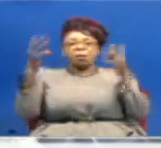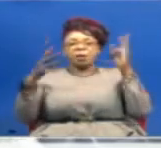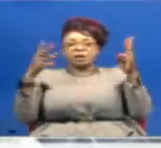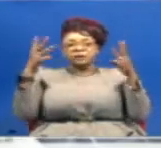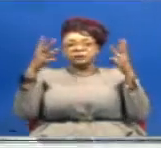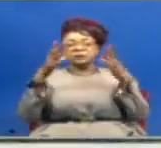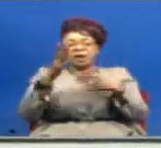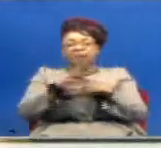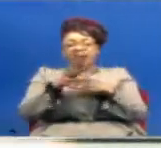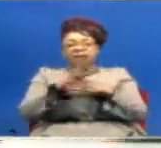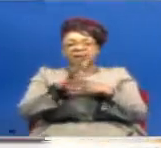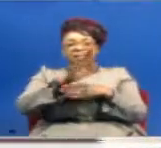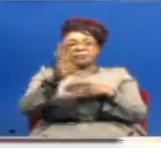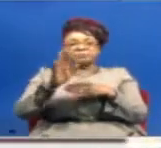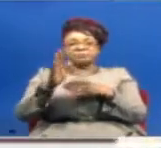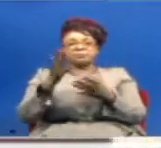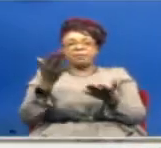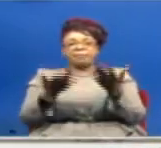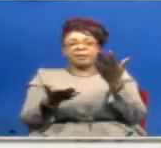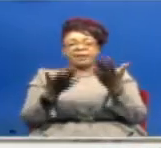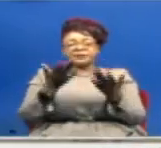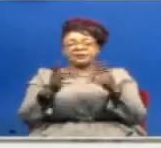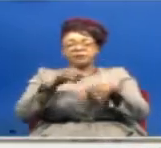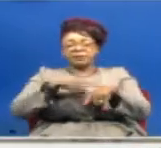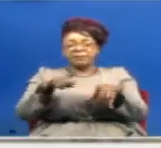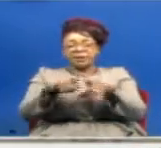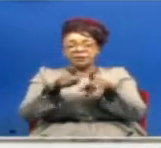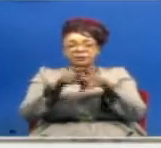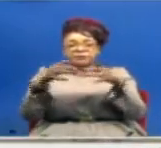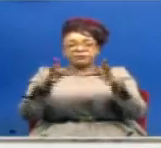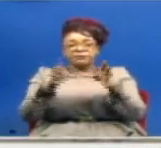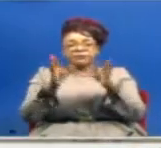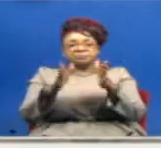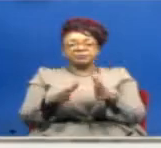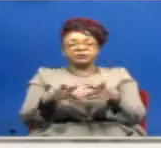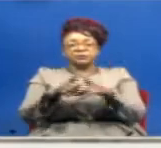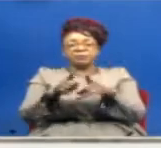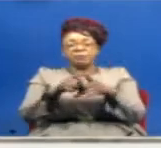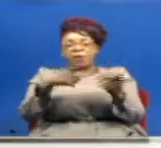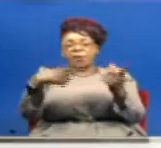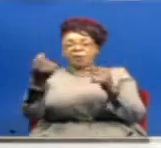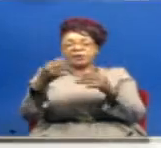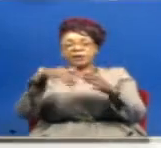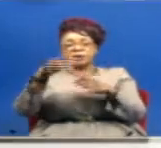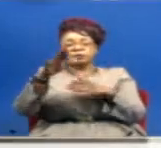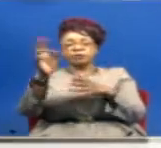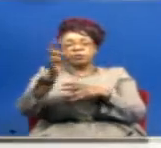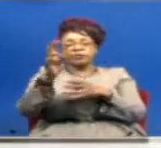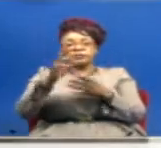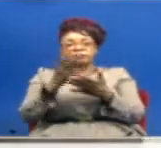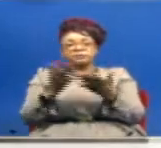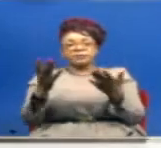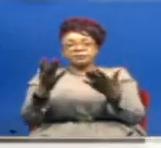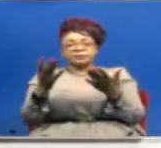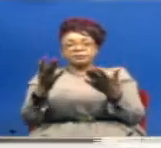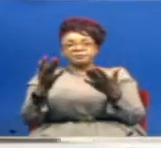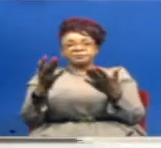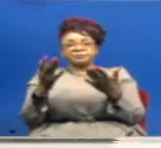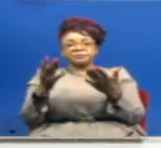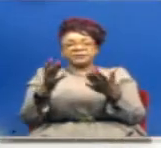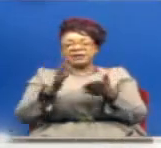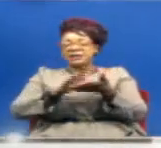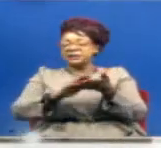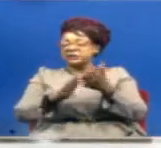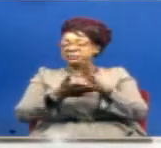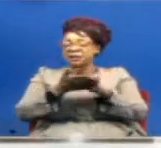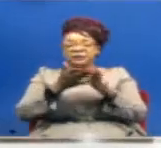them is the issue of balancing time as a family person and going out to fend. It does not matter how much you earn.